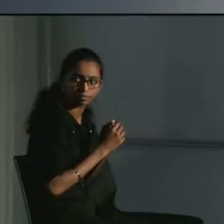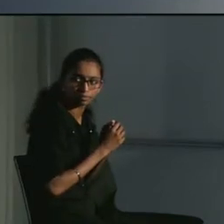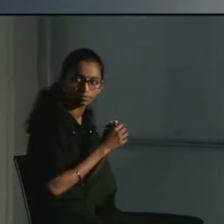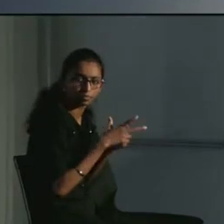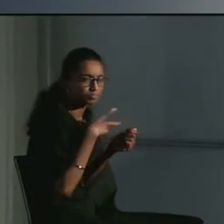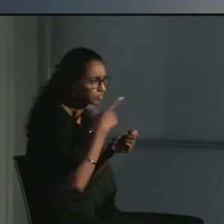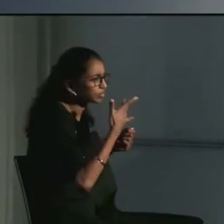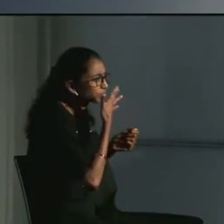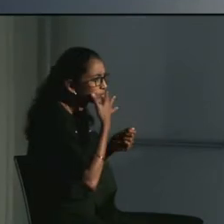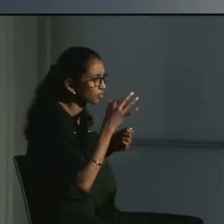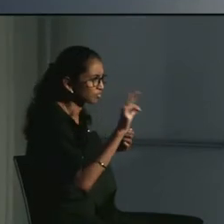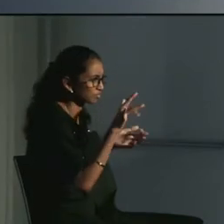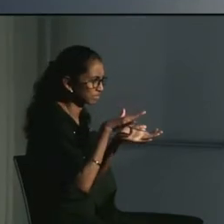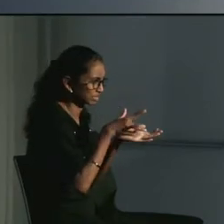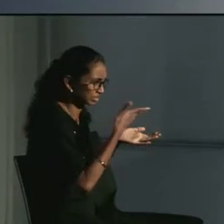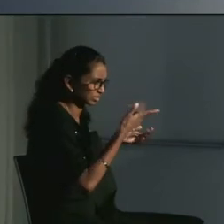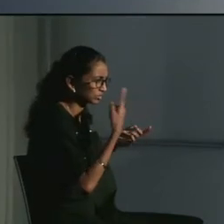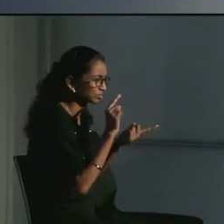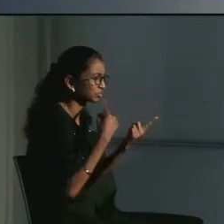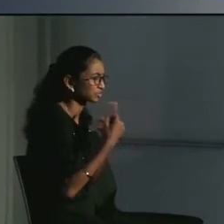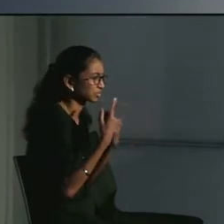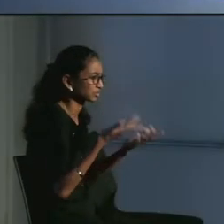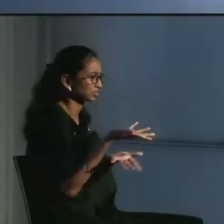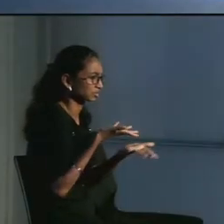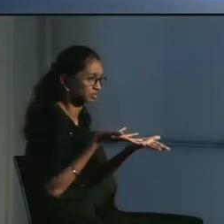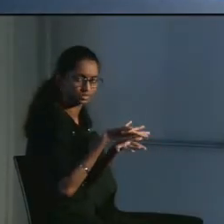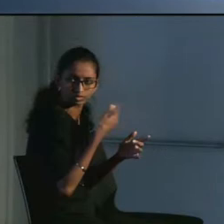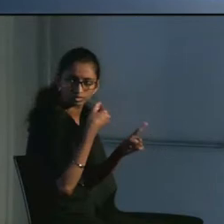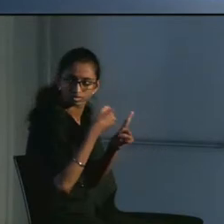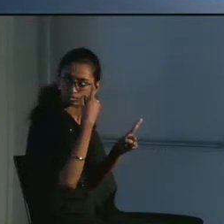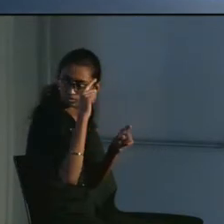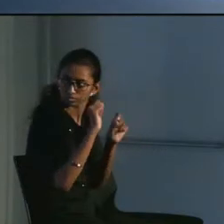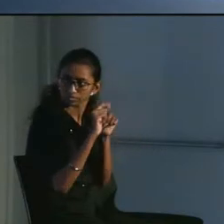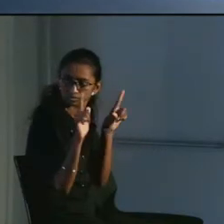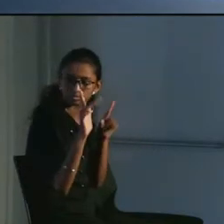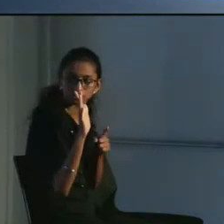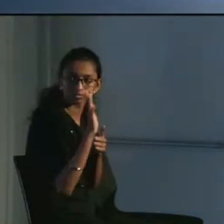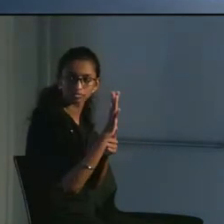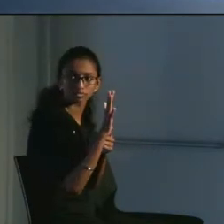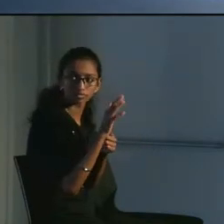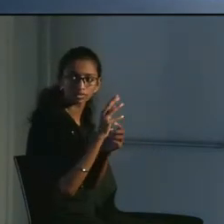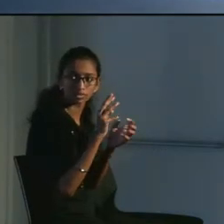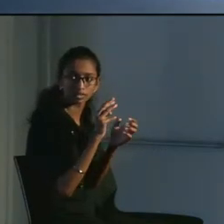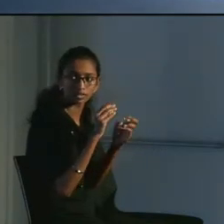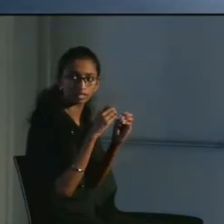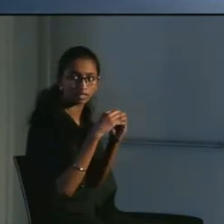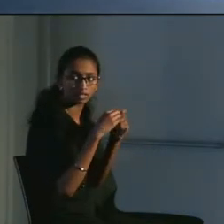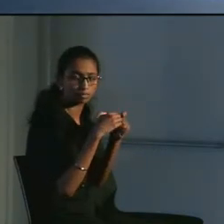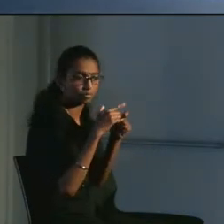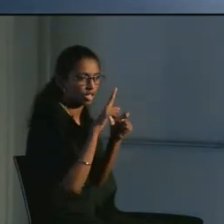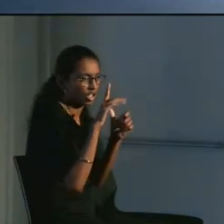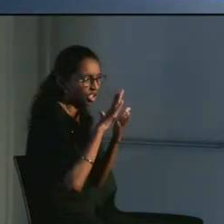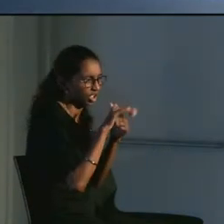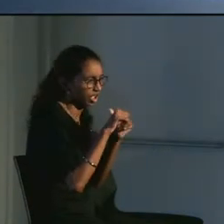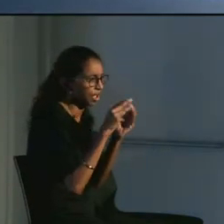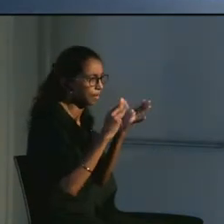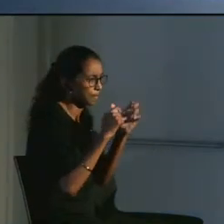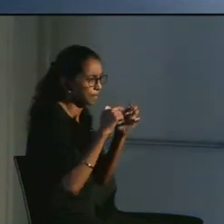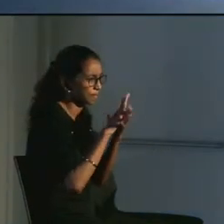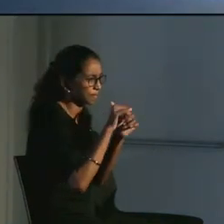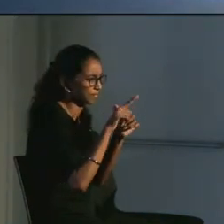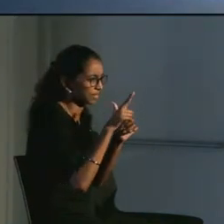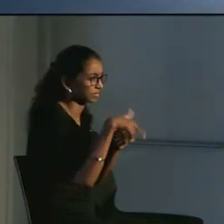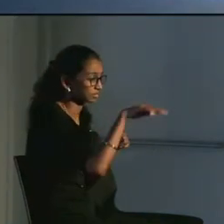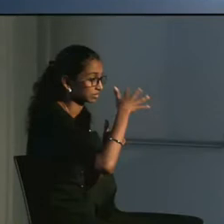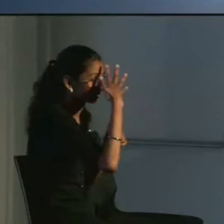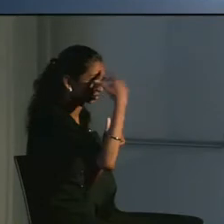very beautiful place to talk about today and the conversation. Begum Mahal, of course, only people in Bangalore only remember it as a